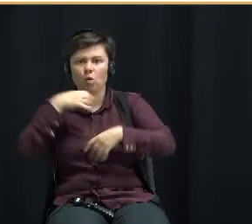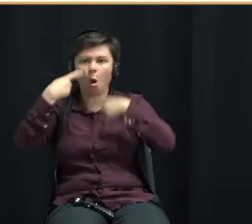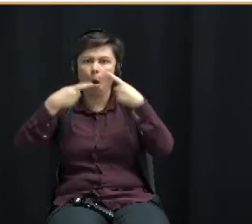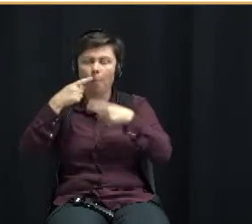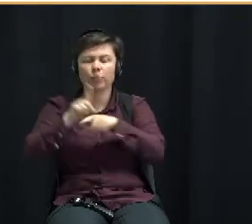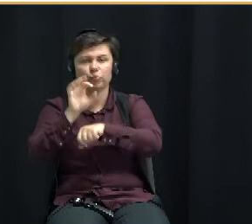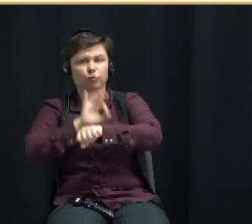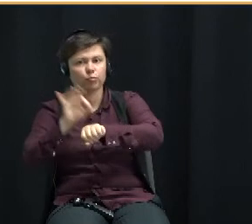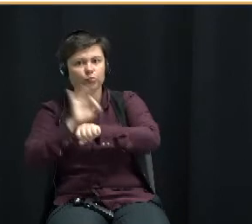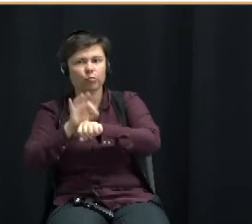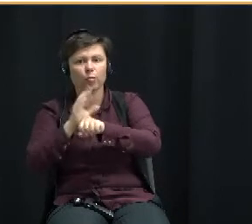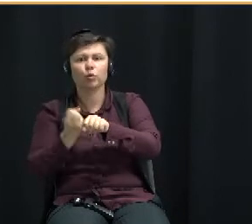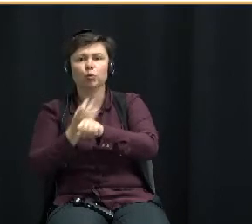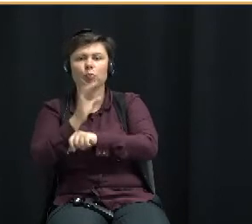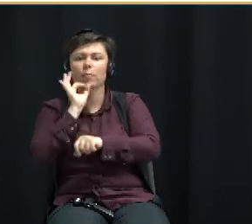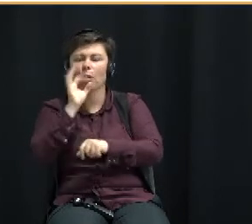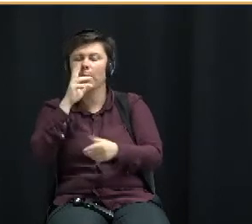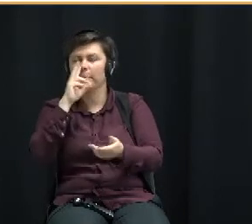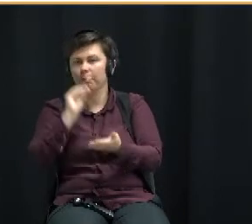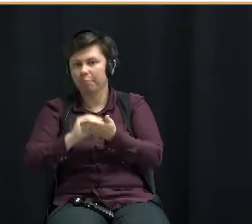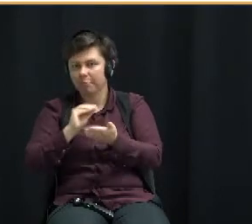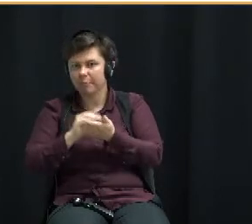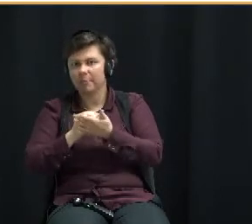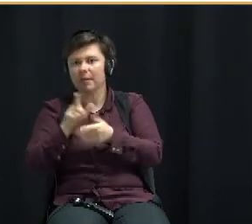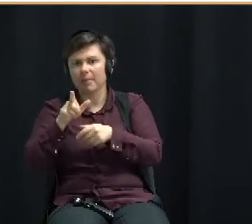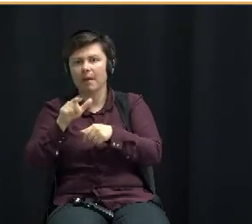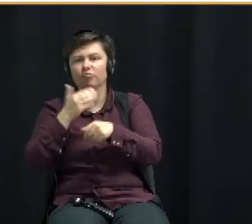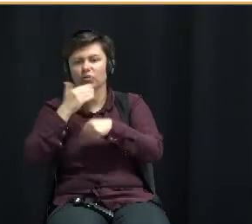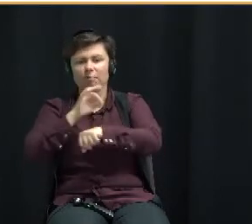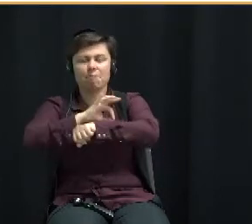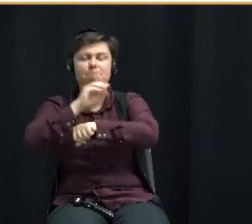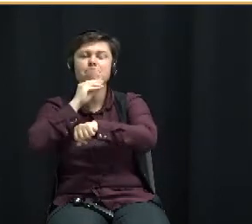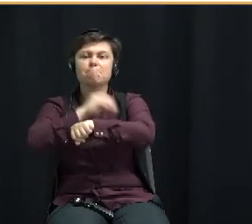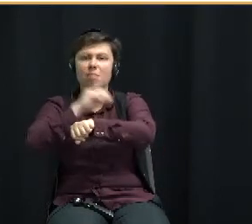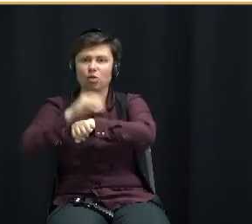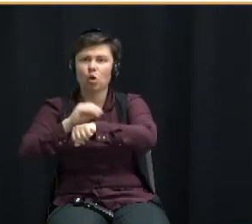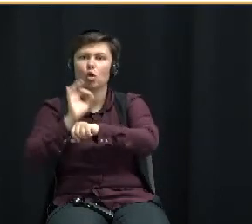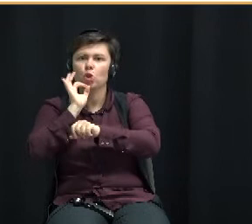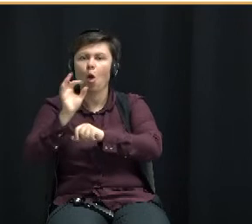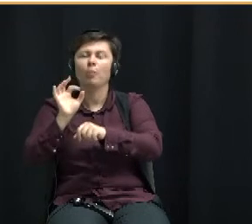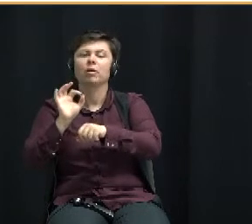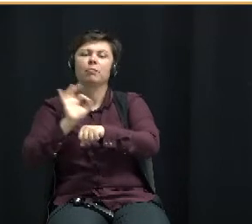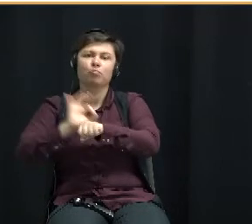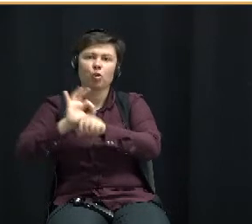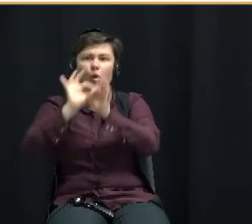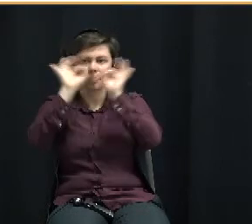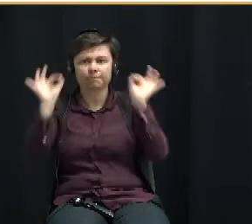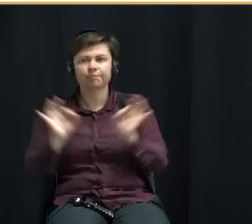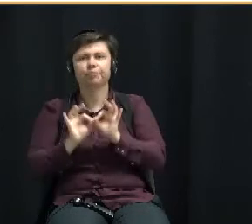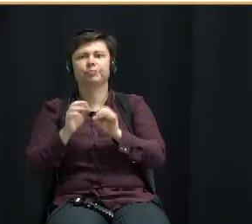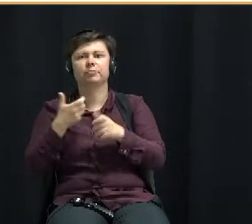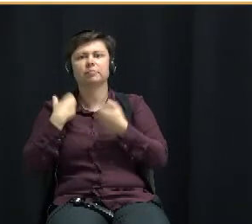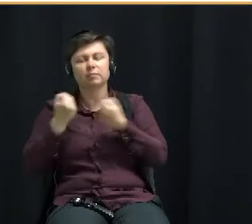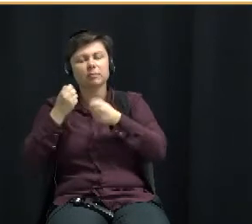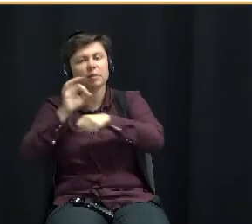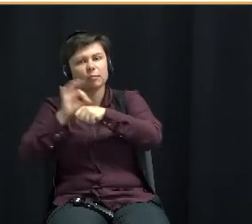for universal design. And we try to develop projects with the focus on universal design to be